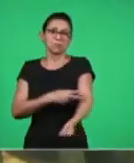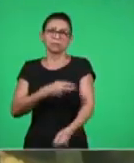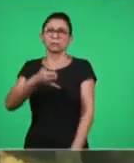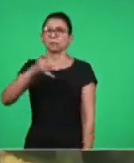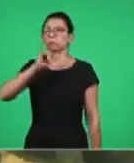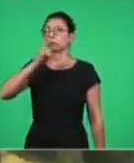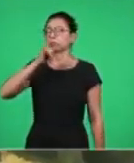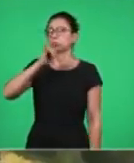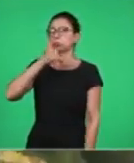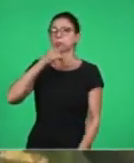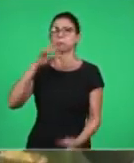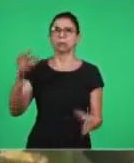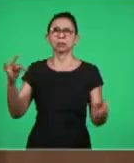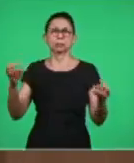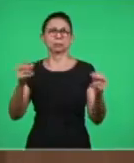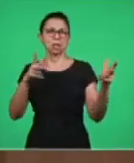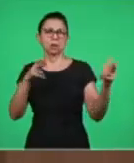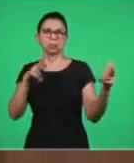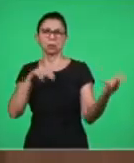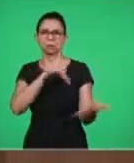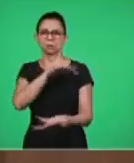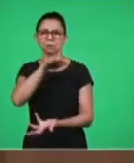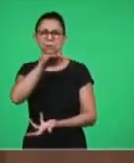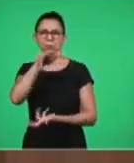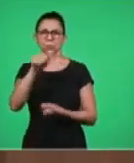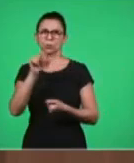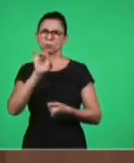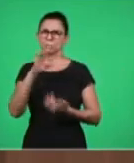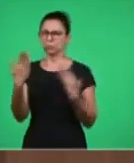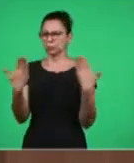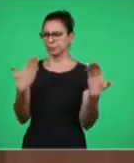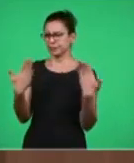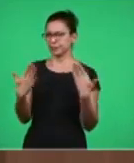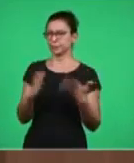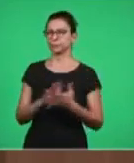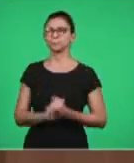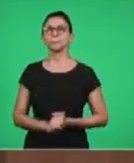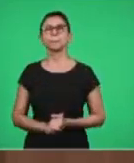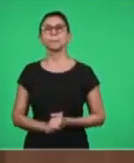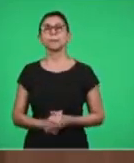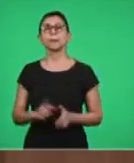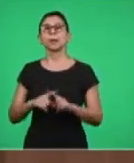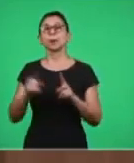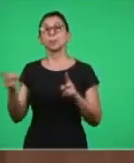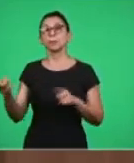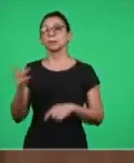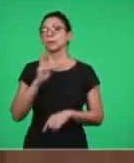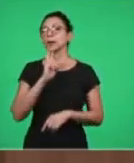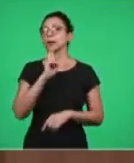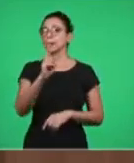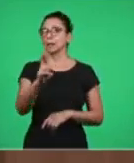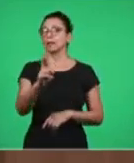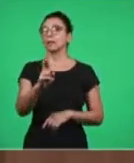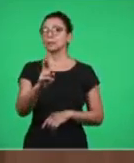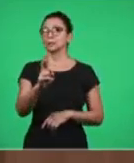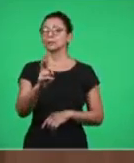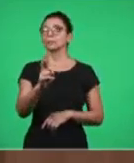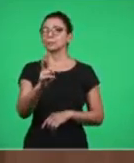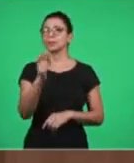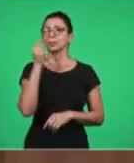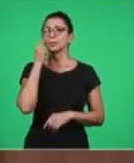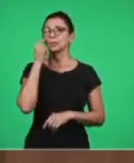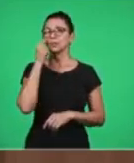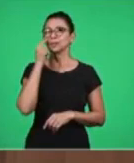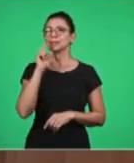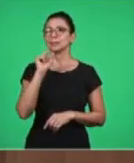Addictions, drinking. It's not a topic for us here. We're not making any comparison. But for them, the message is going to come.